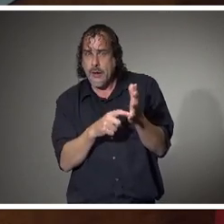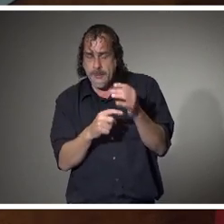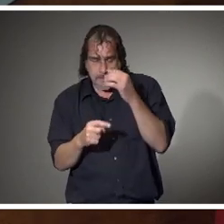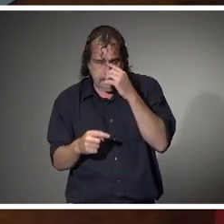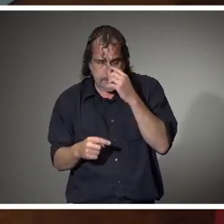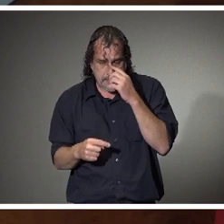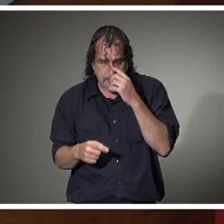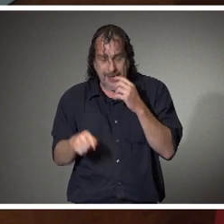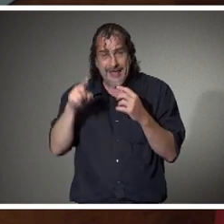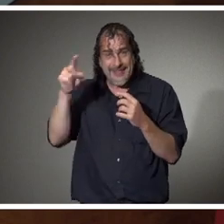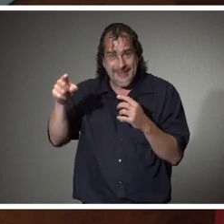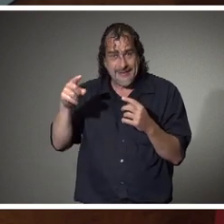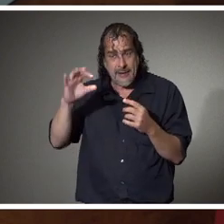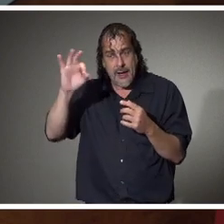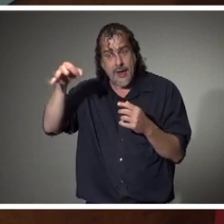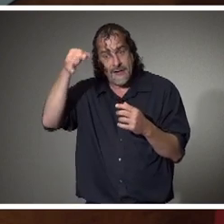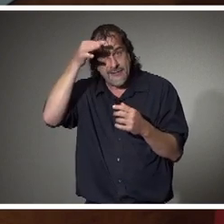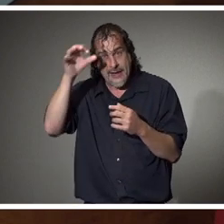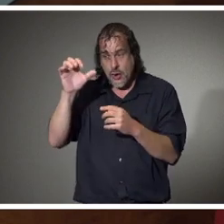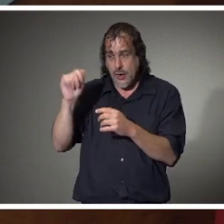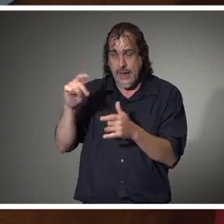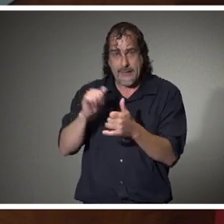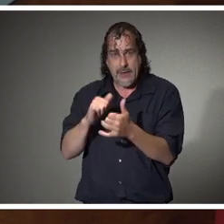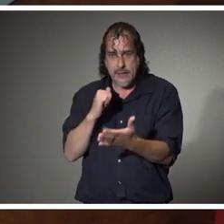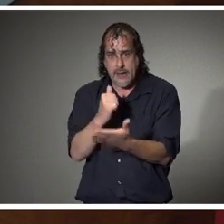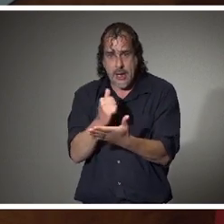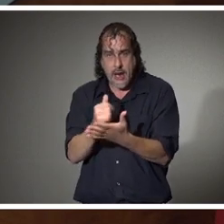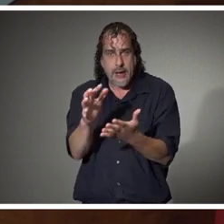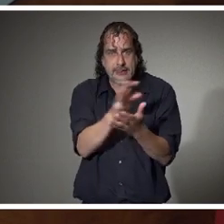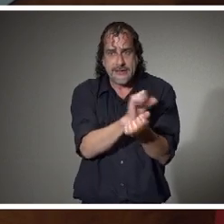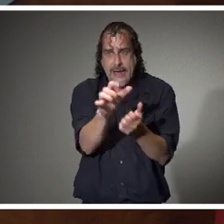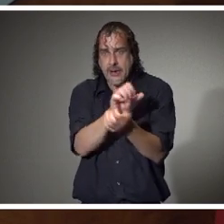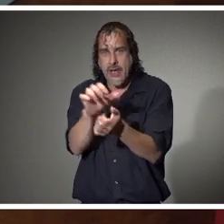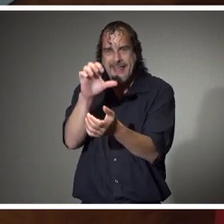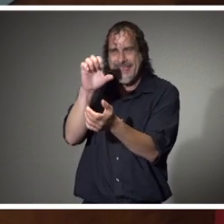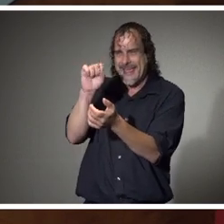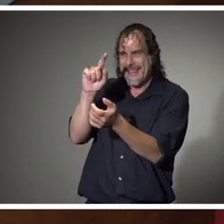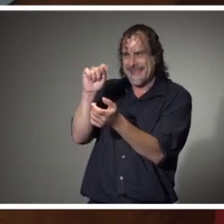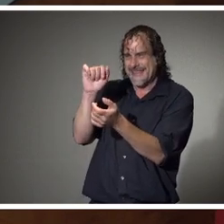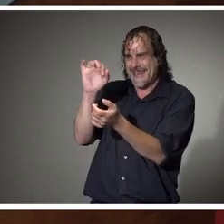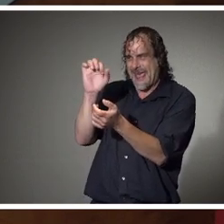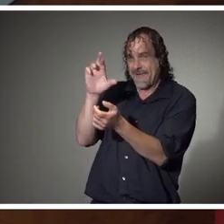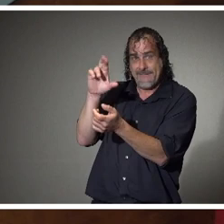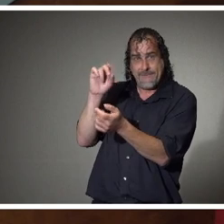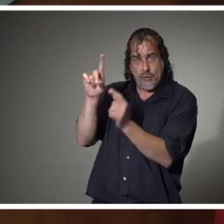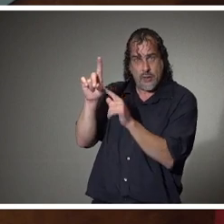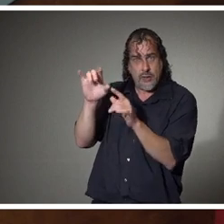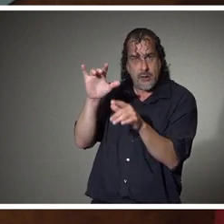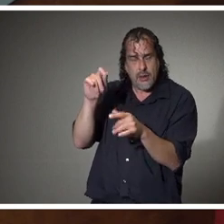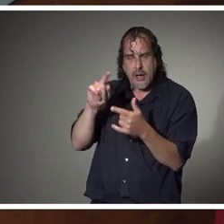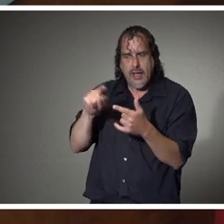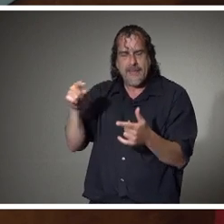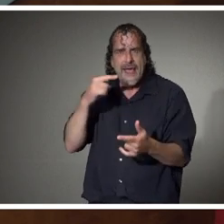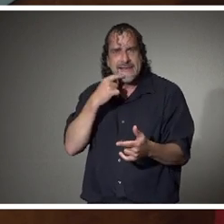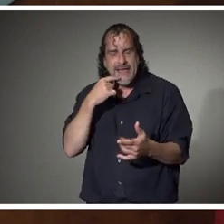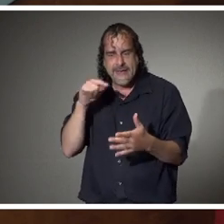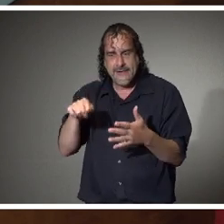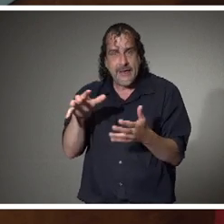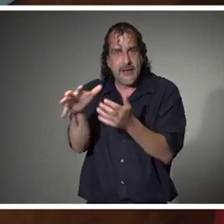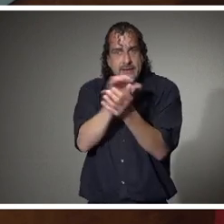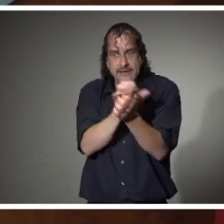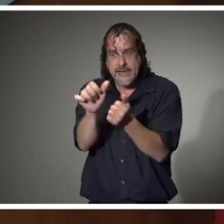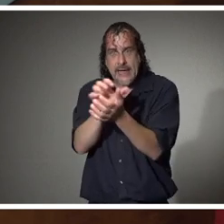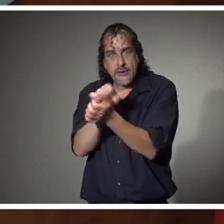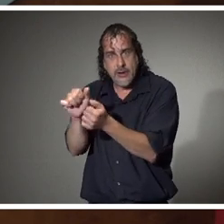federal act that has always handled disasters in this country, the Stafford Act, contemplates that these natural disasters, these disasters that